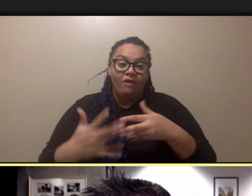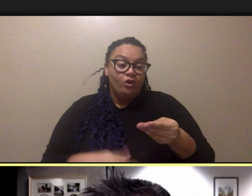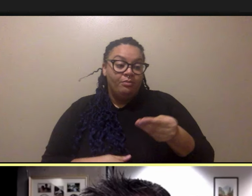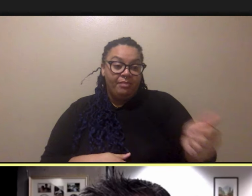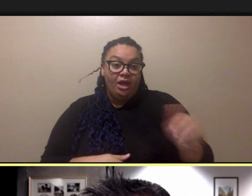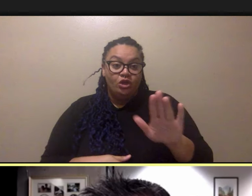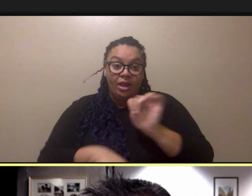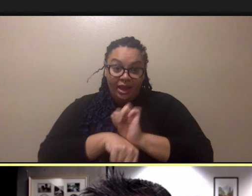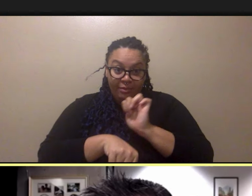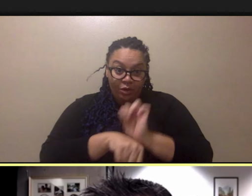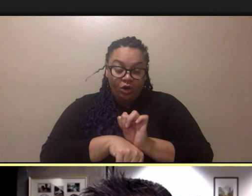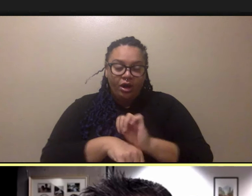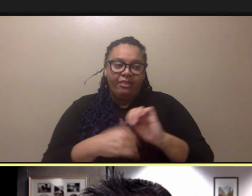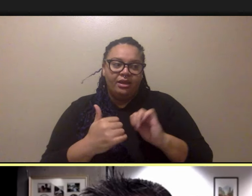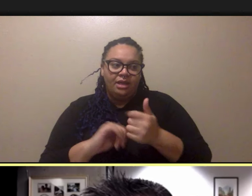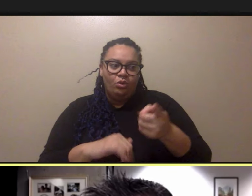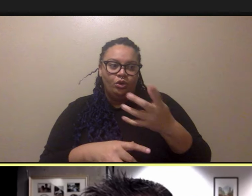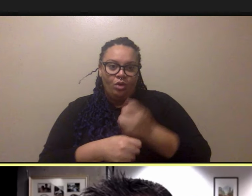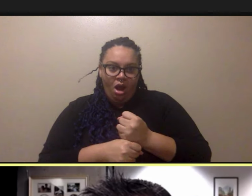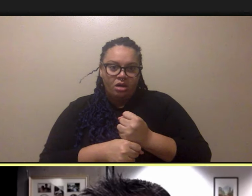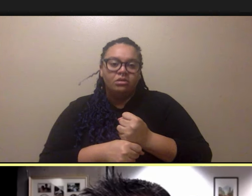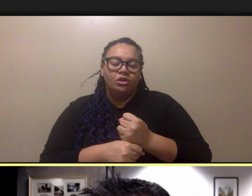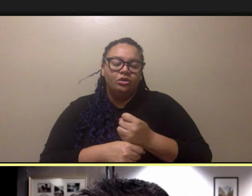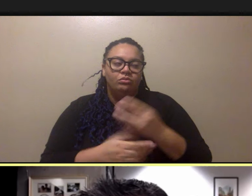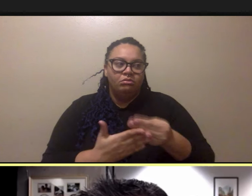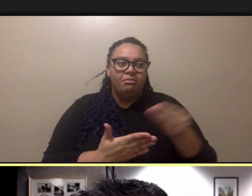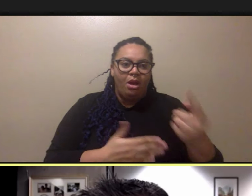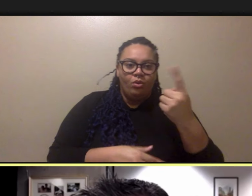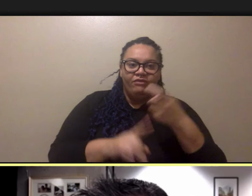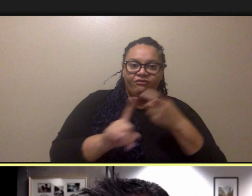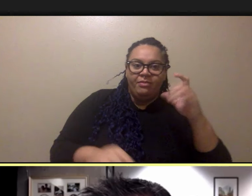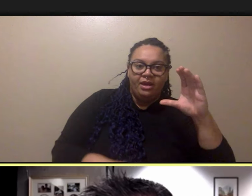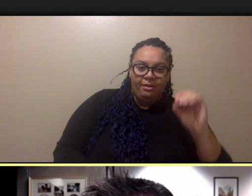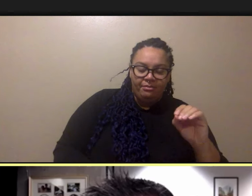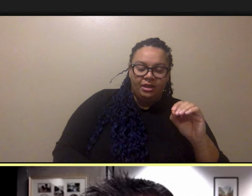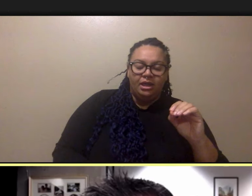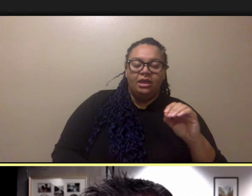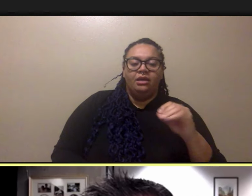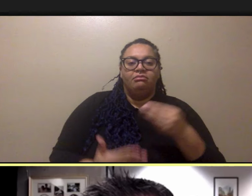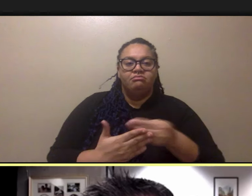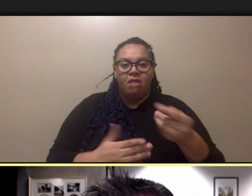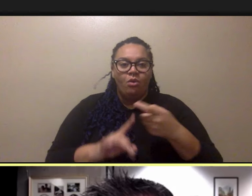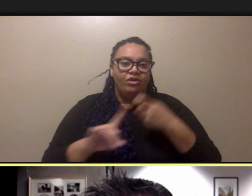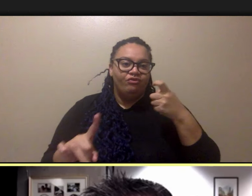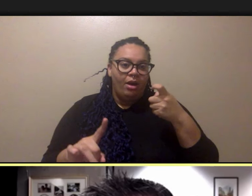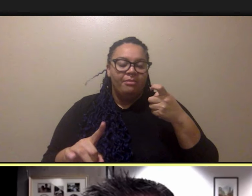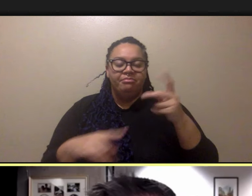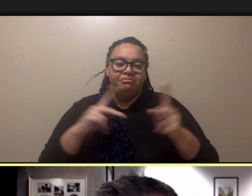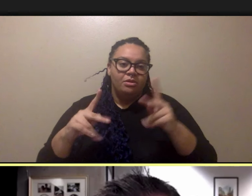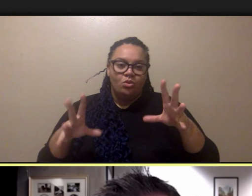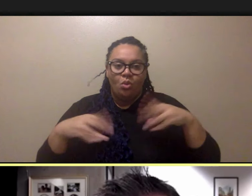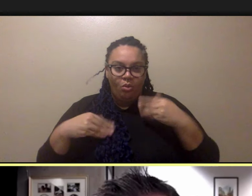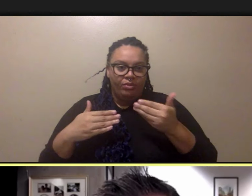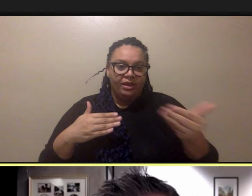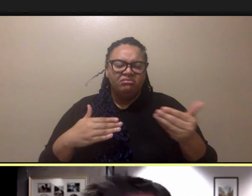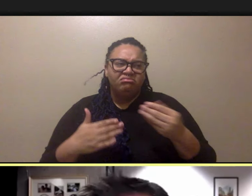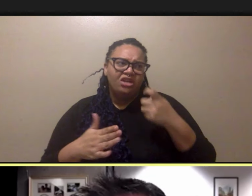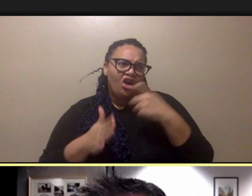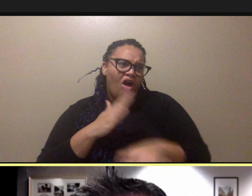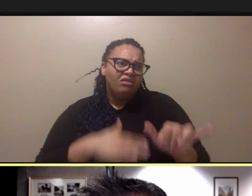And the way you got an indenture contract is you purchased one from the company or purchased one from the colonial promoters. And they cost typically about